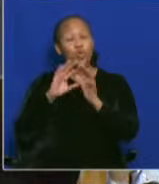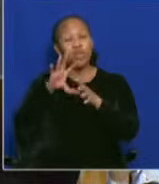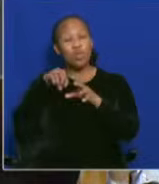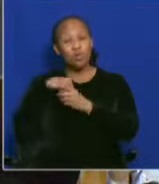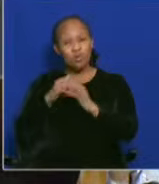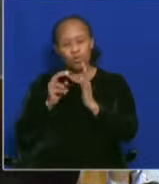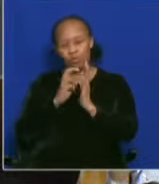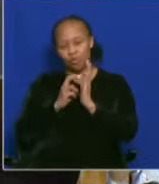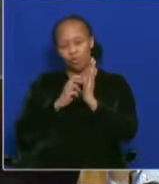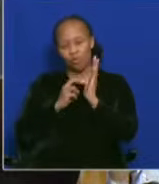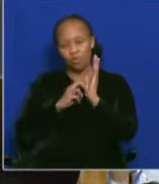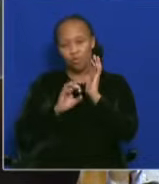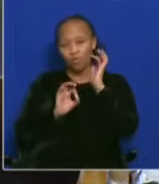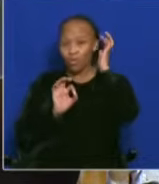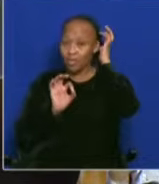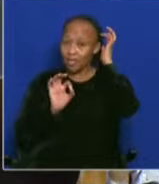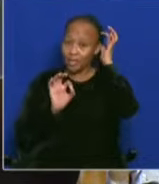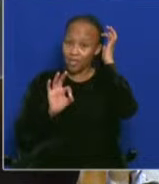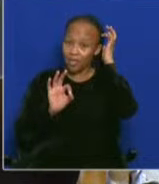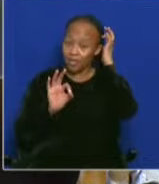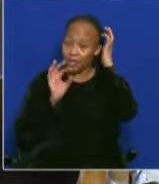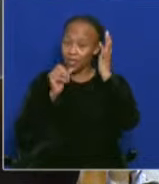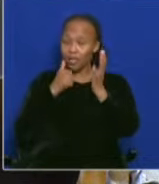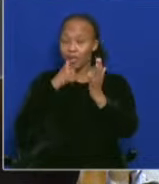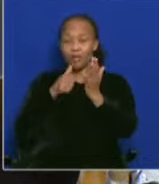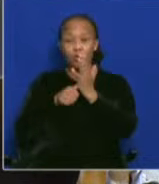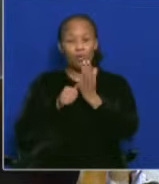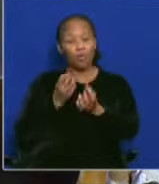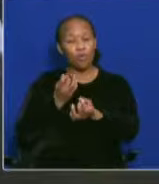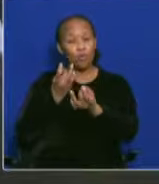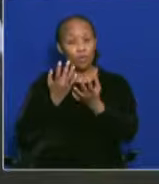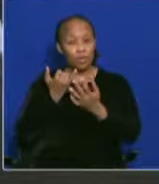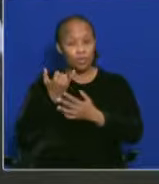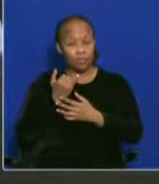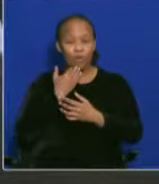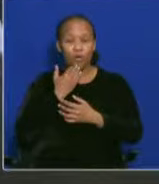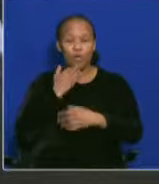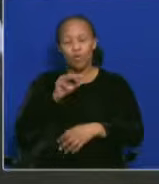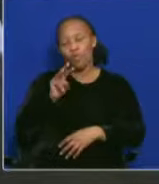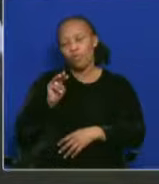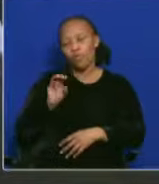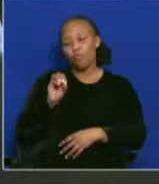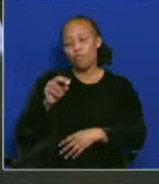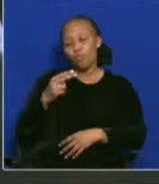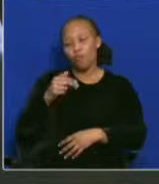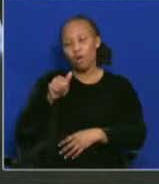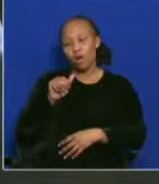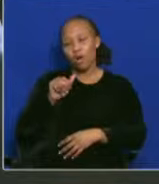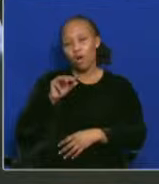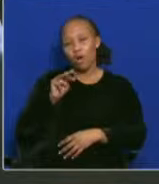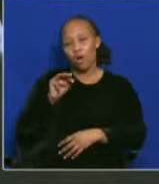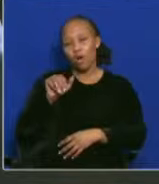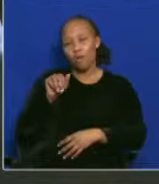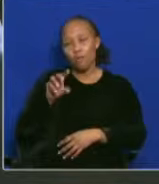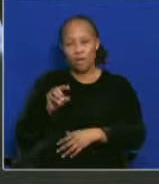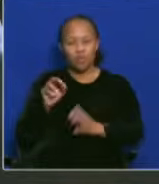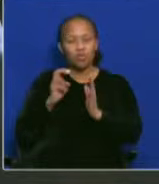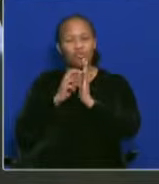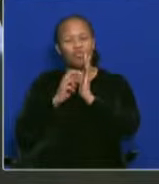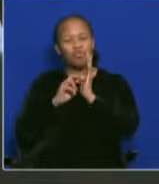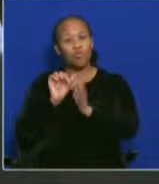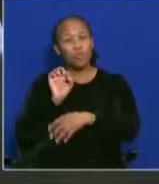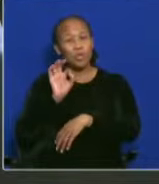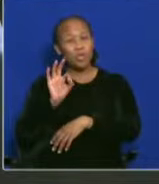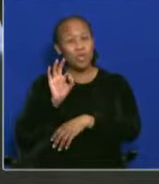Mohammed Sayed, in his personal capacity. Although the Rule 3 notice is directed exclusively